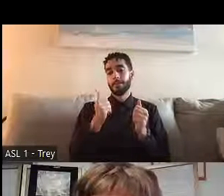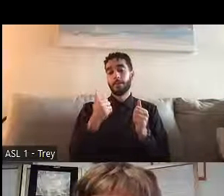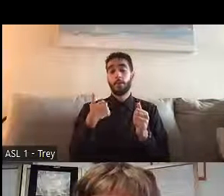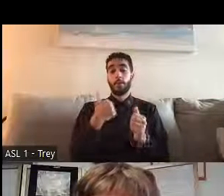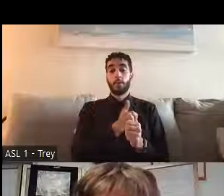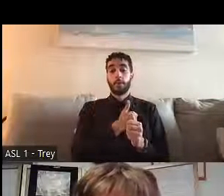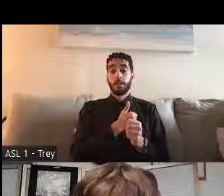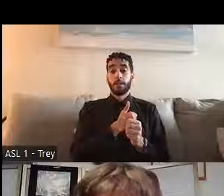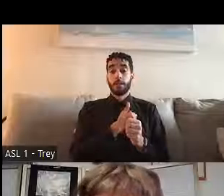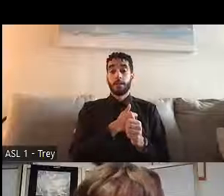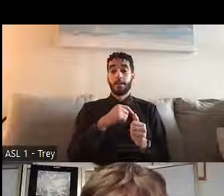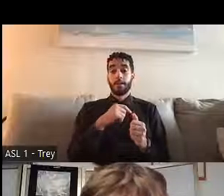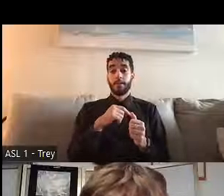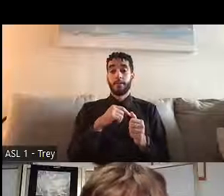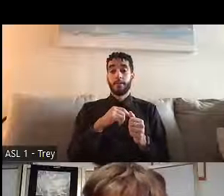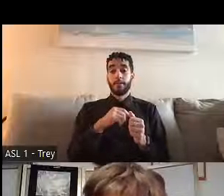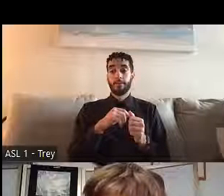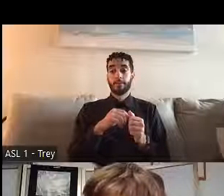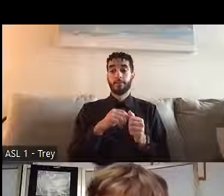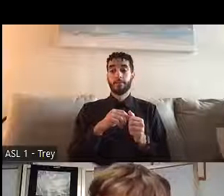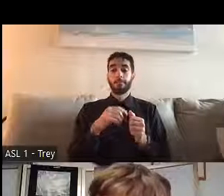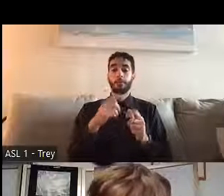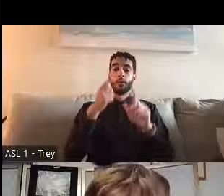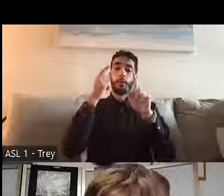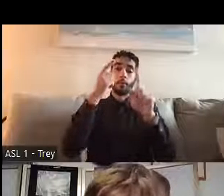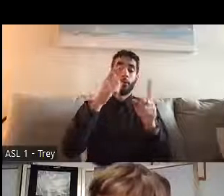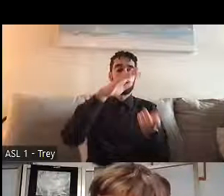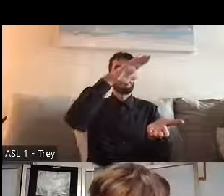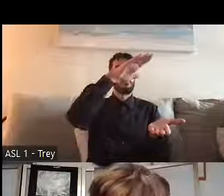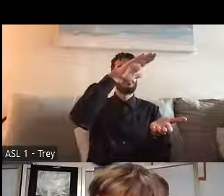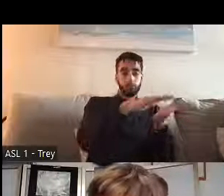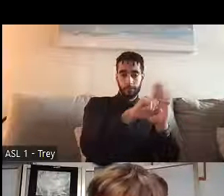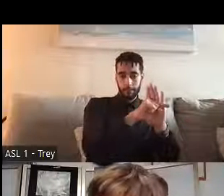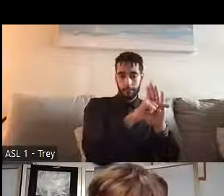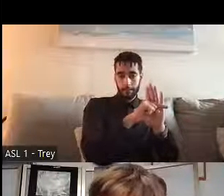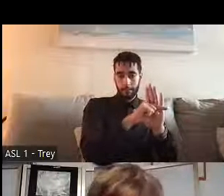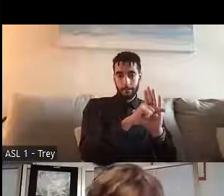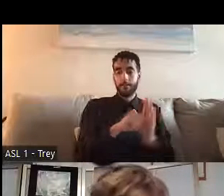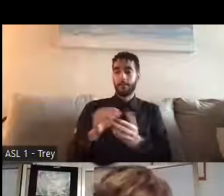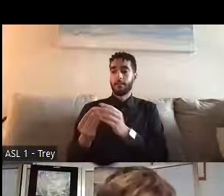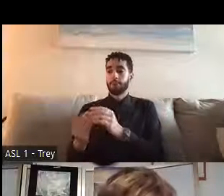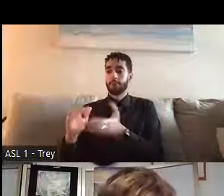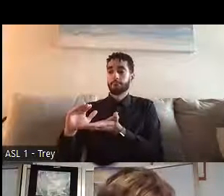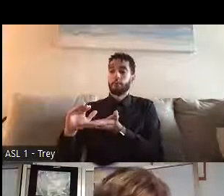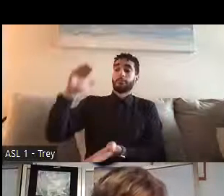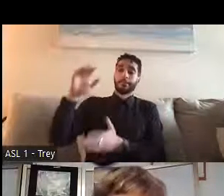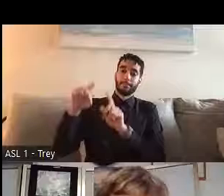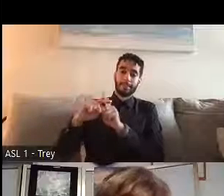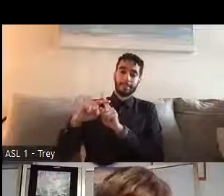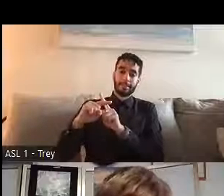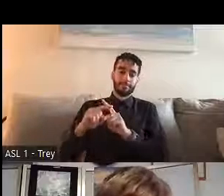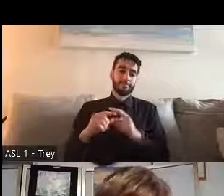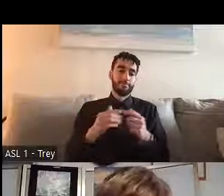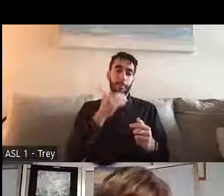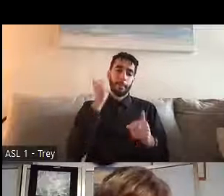on reducing the negative rather than increasing the positive or trying to balance the two. So the